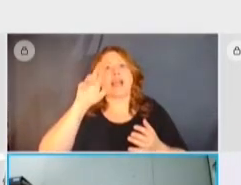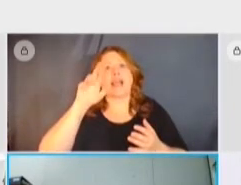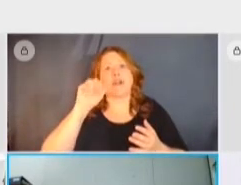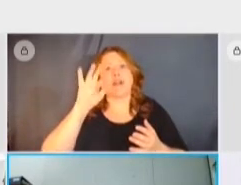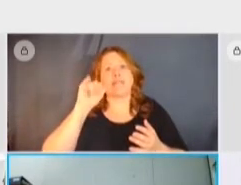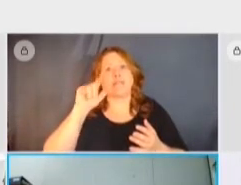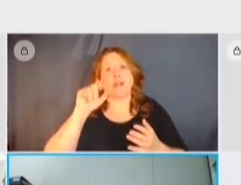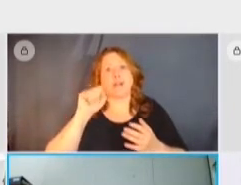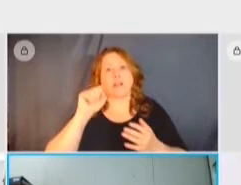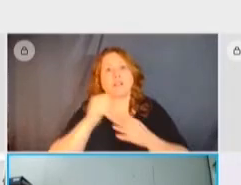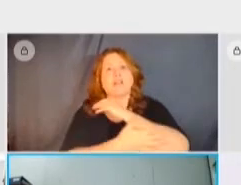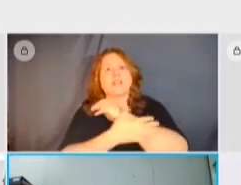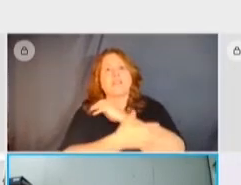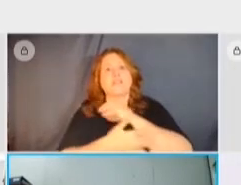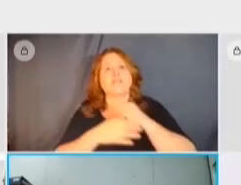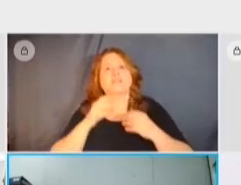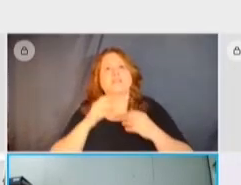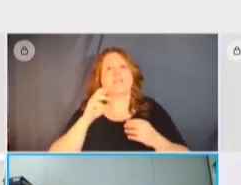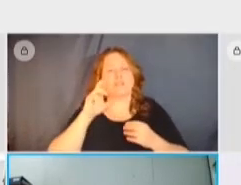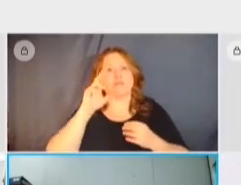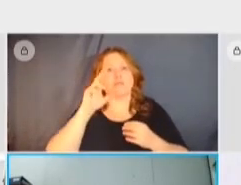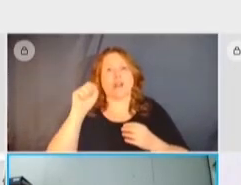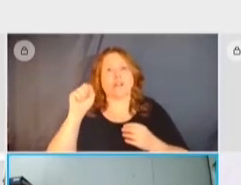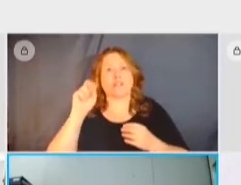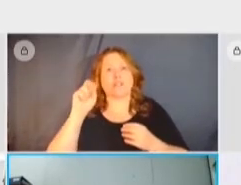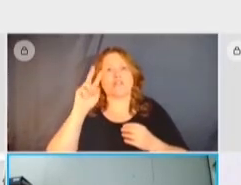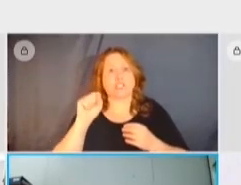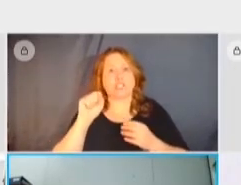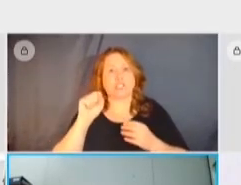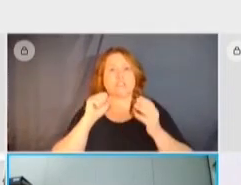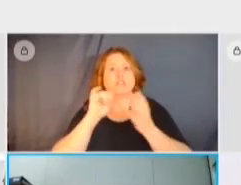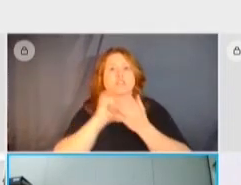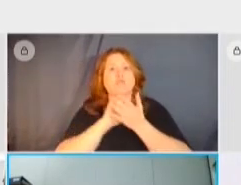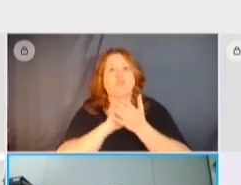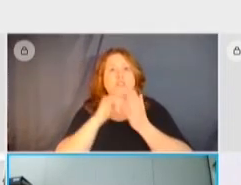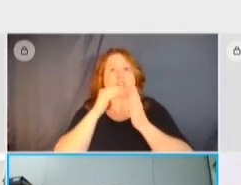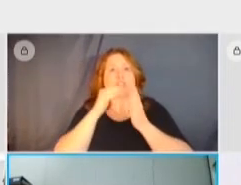Board of Elections, dealing with the constitutionality